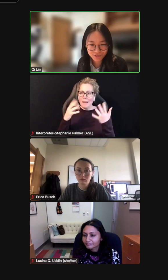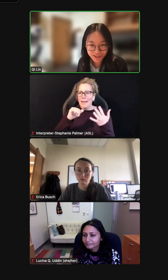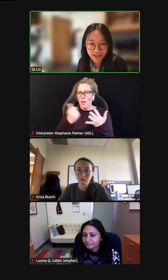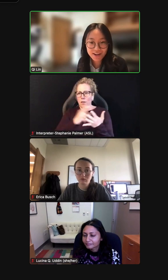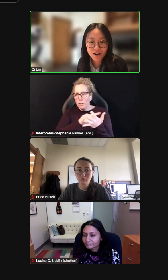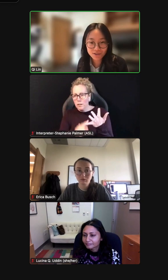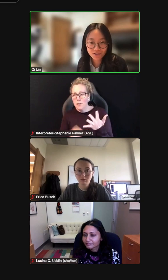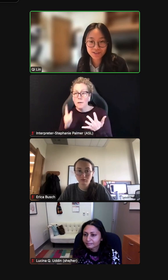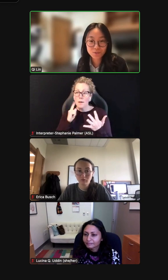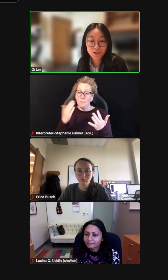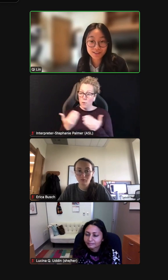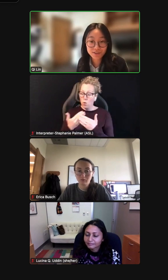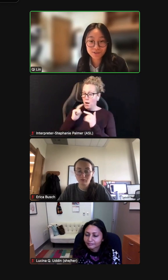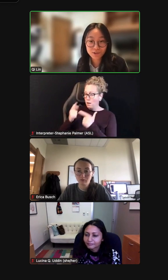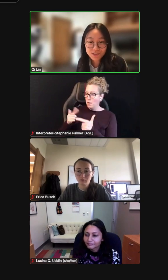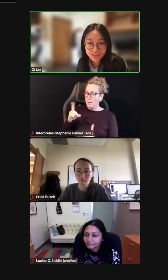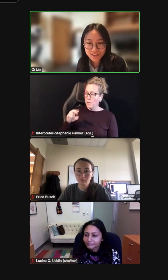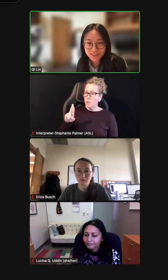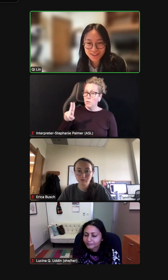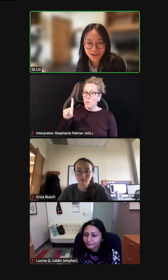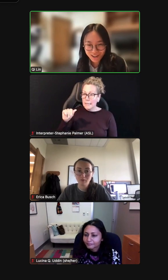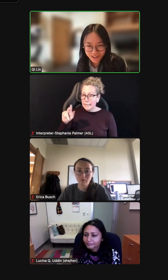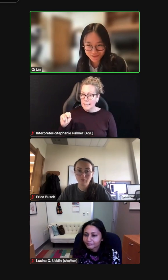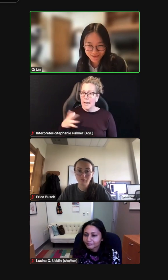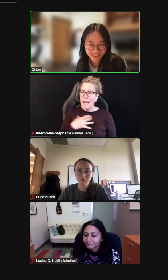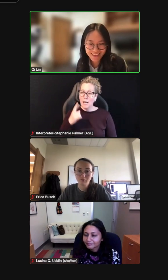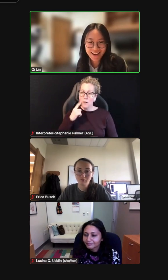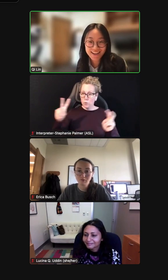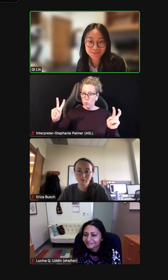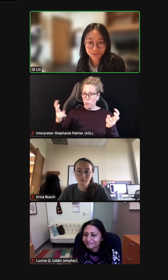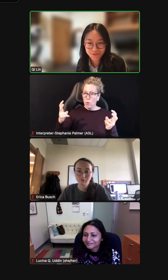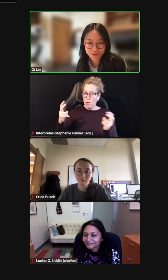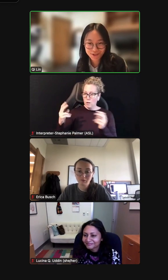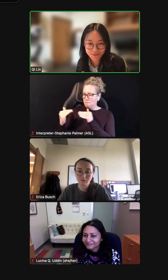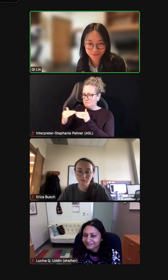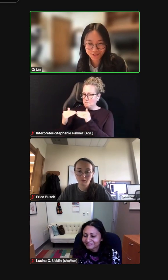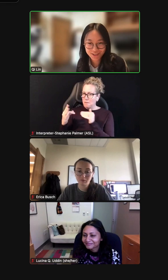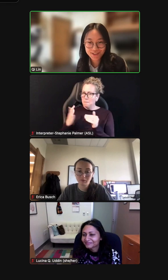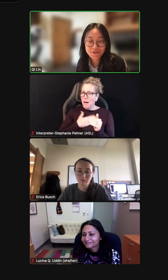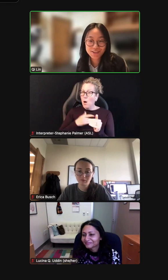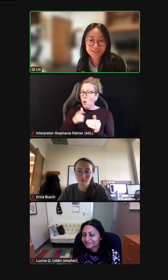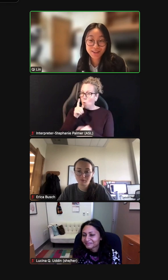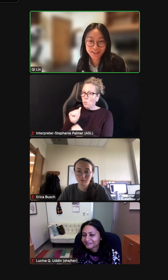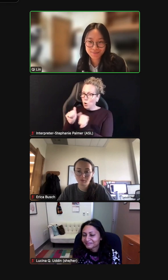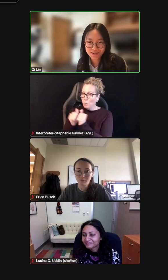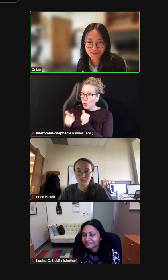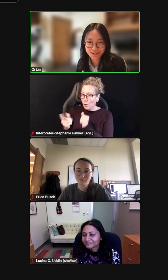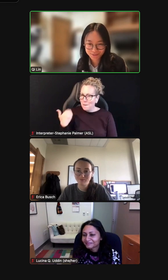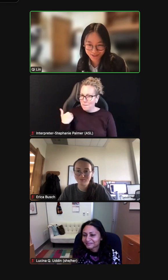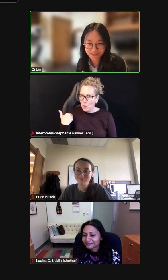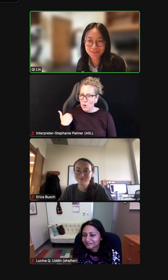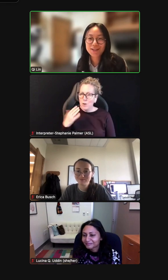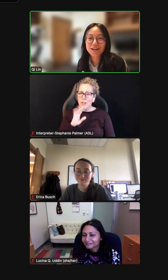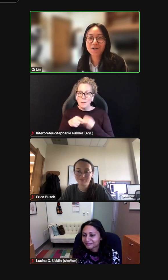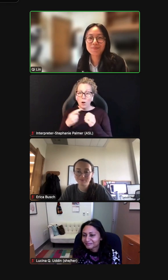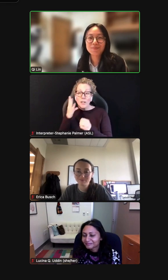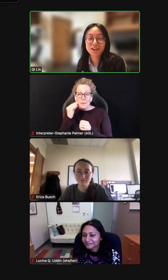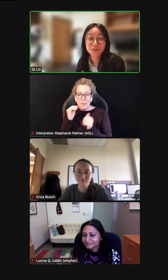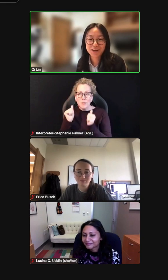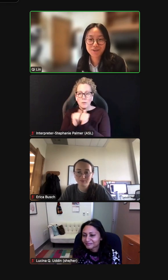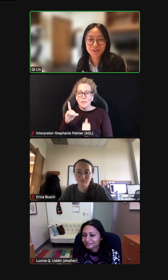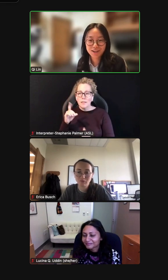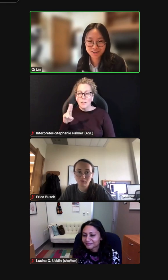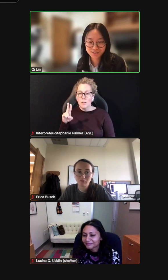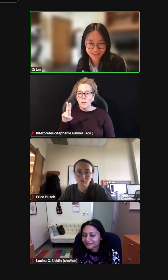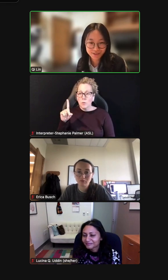Dr. Uddin, I also just wanted to quote a colleague of mine that has worked with her before when speaking about her experience